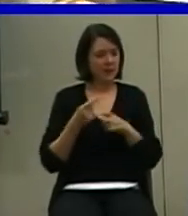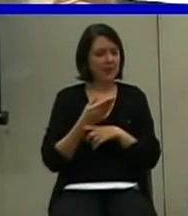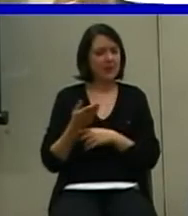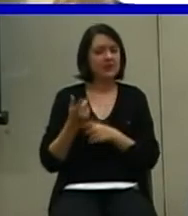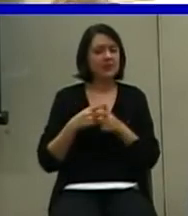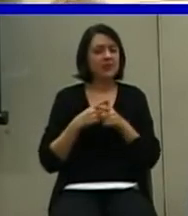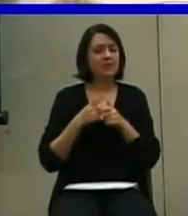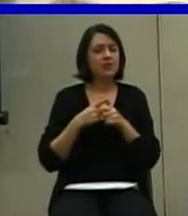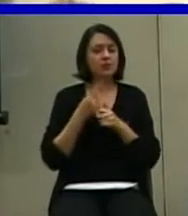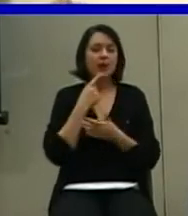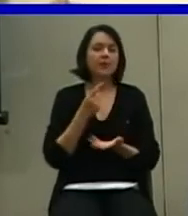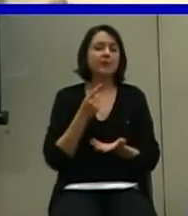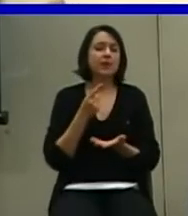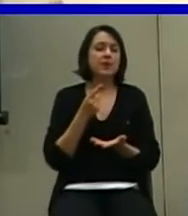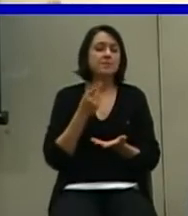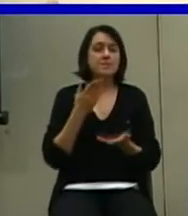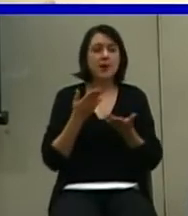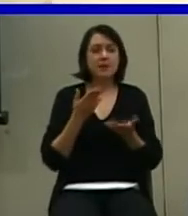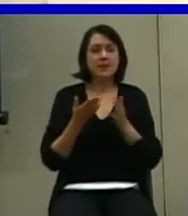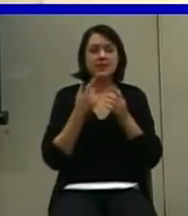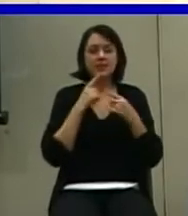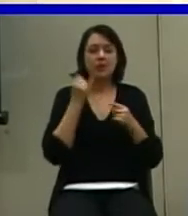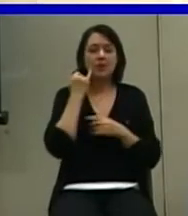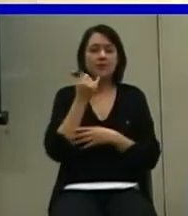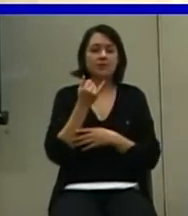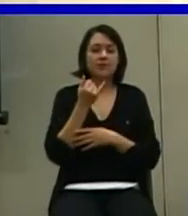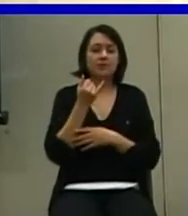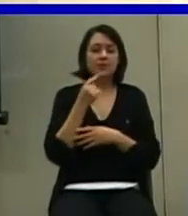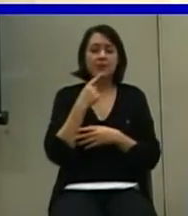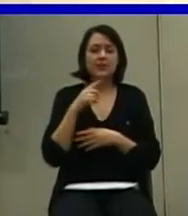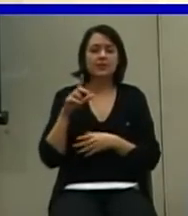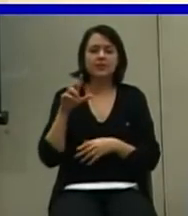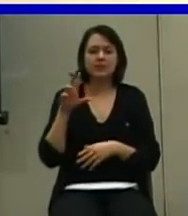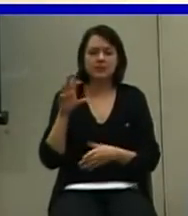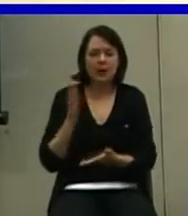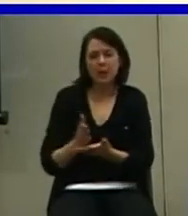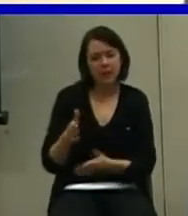until we first said, would it work if someone said don't?